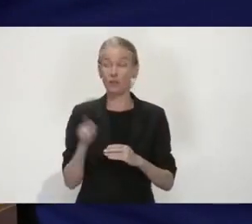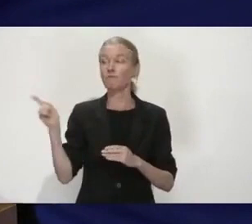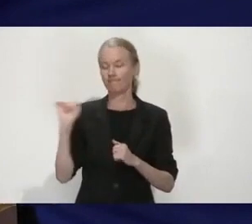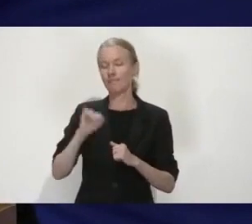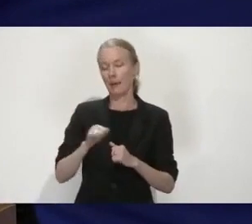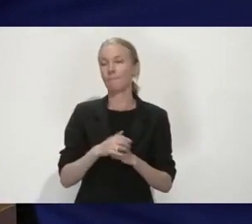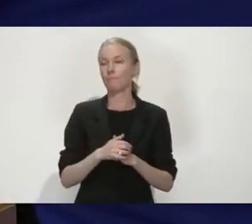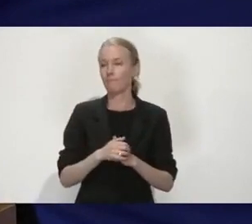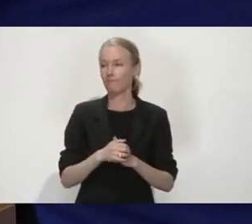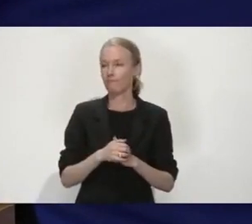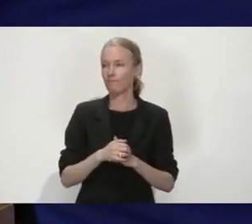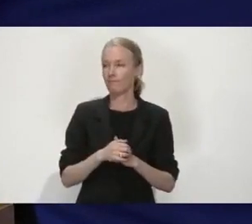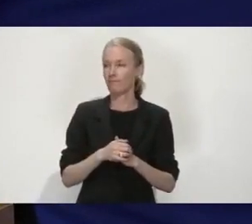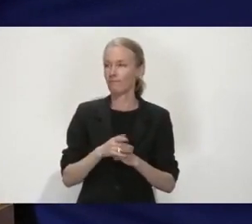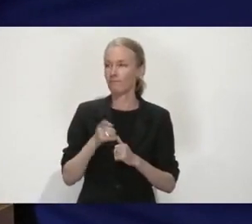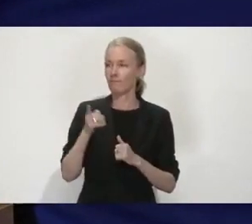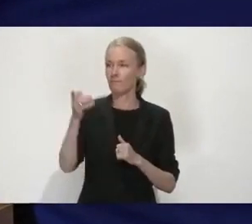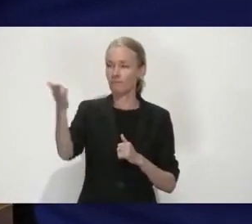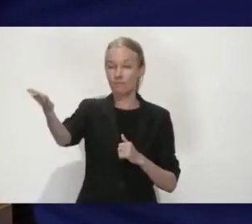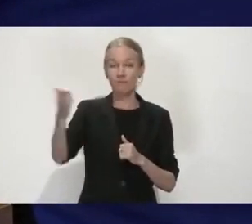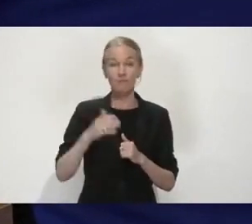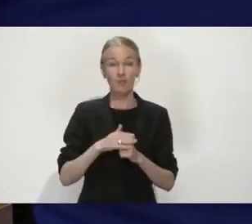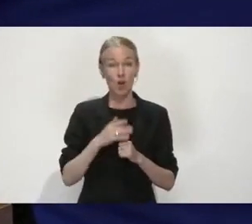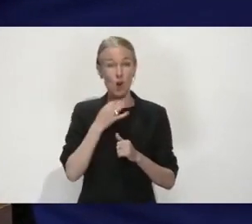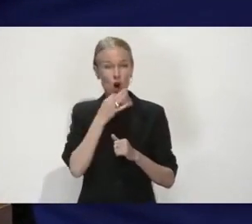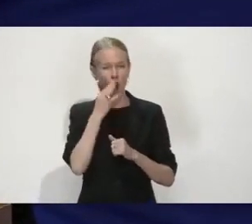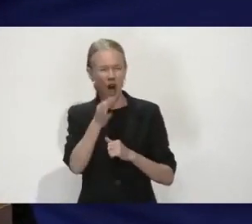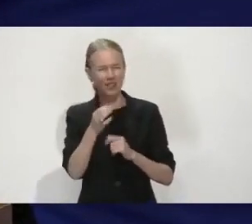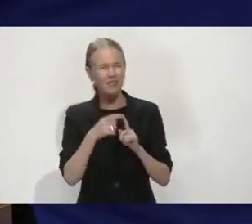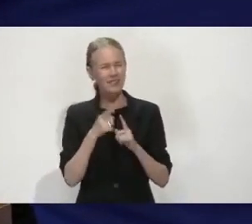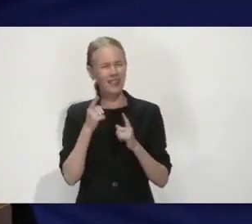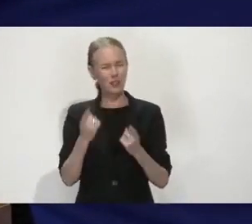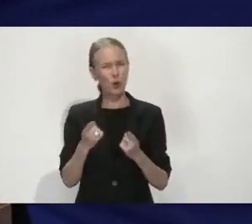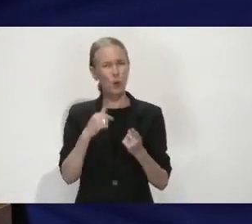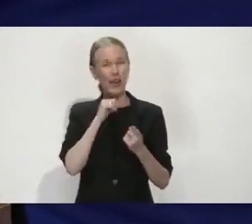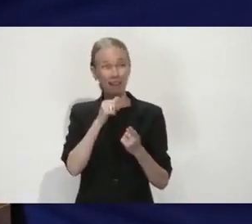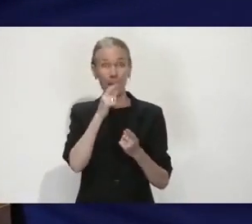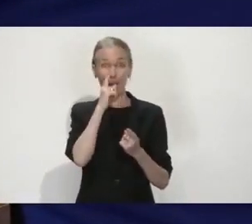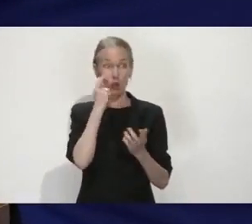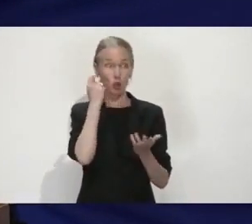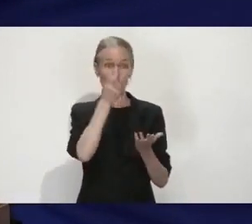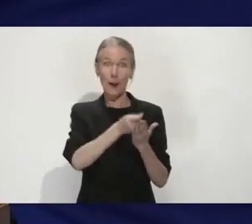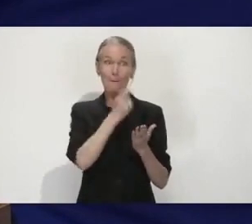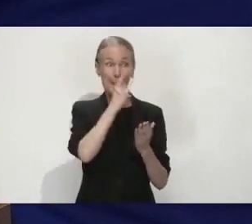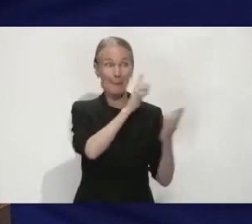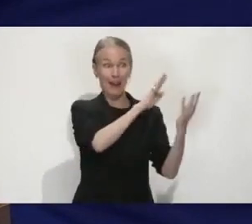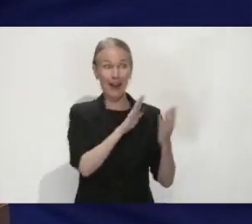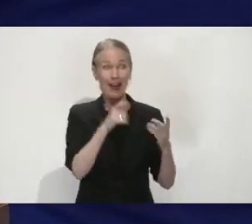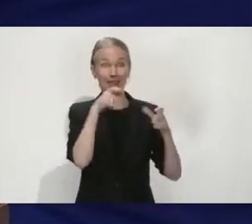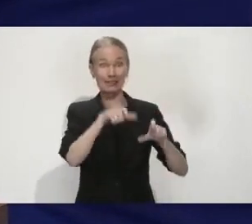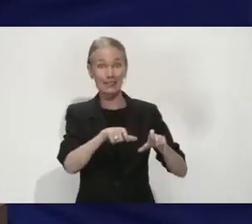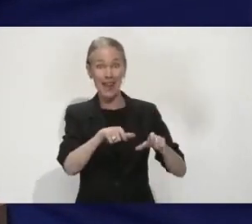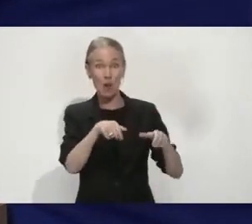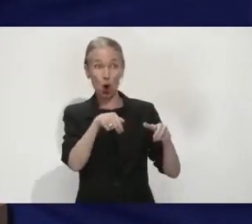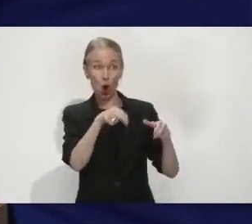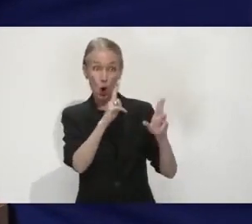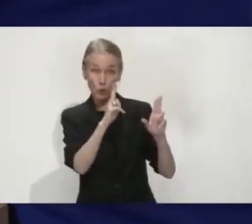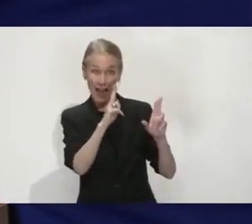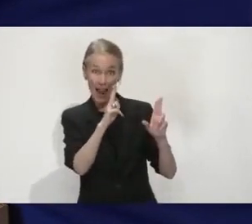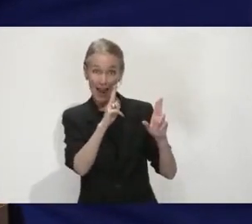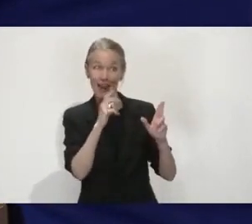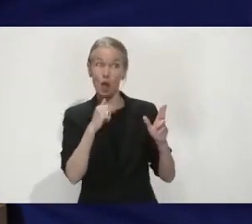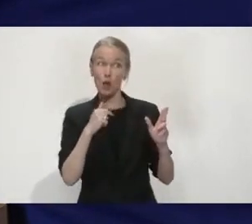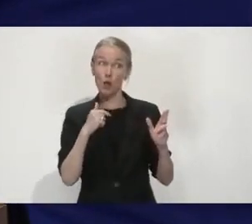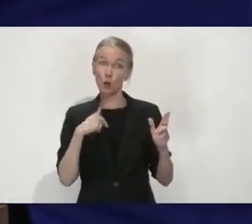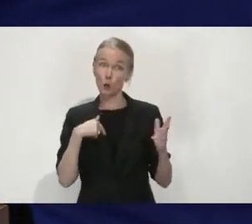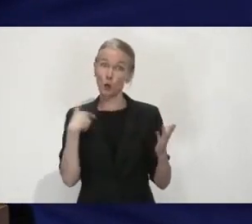paper invoices for quarantine costs? Why don't you have a way to pay in advance? So, look, that's quite an operational detail that